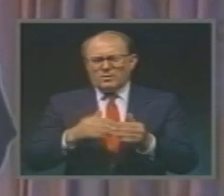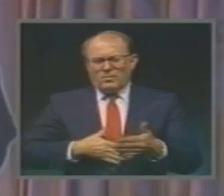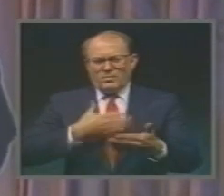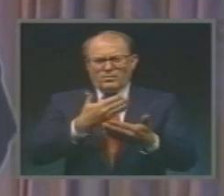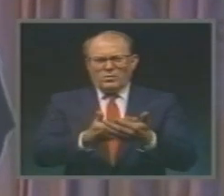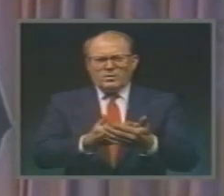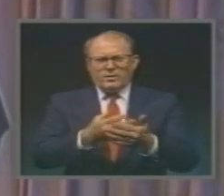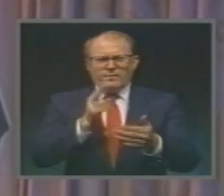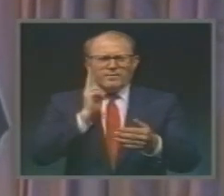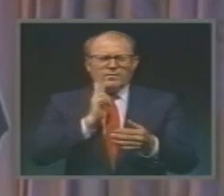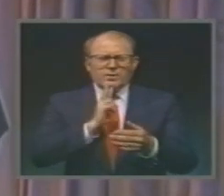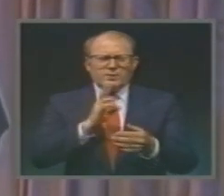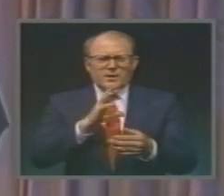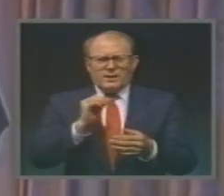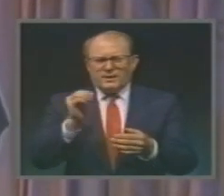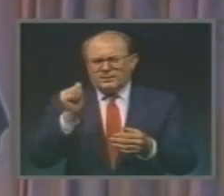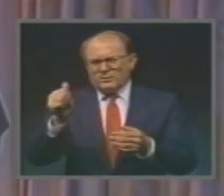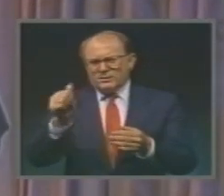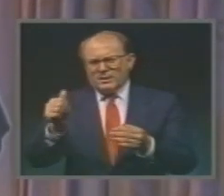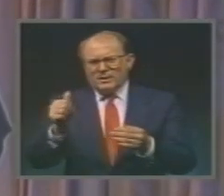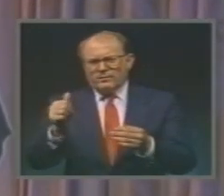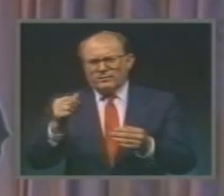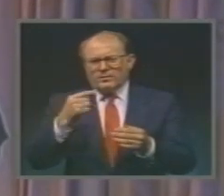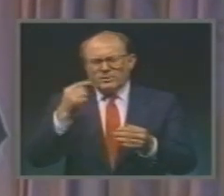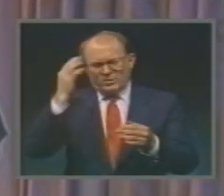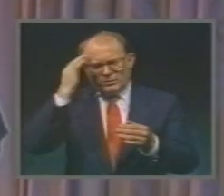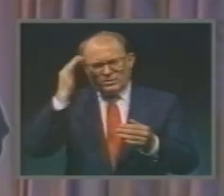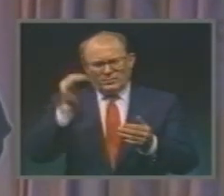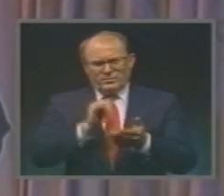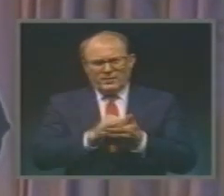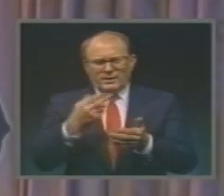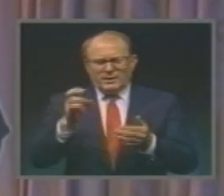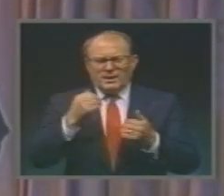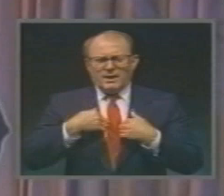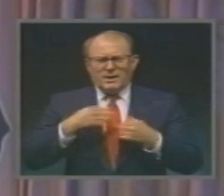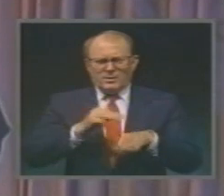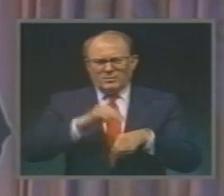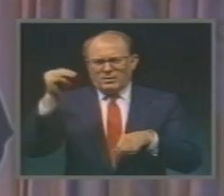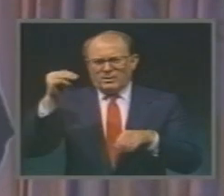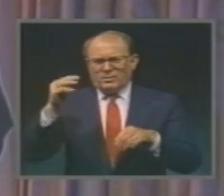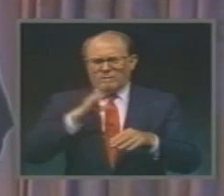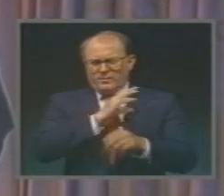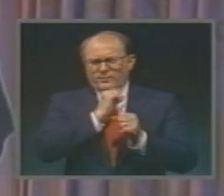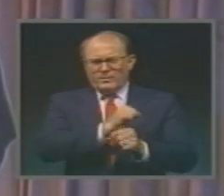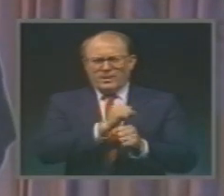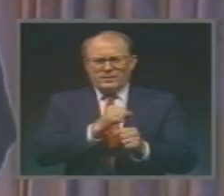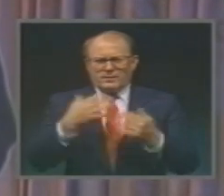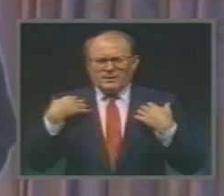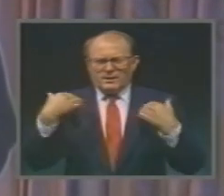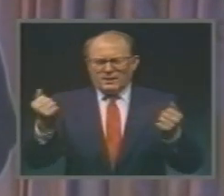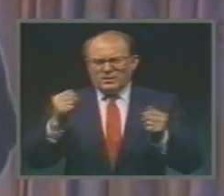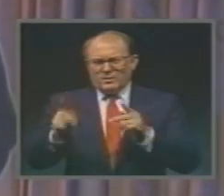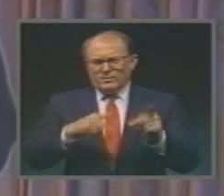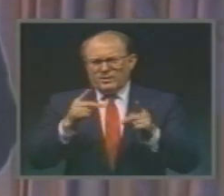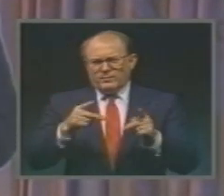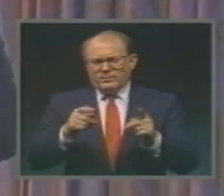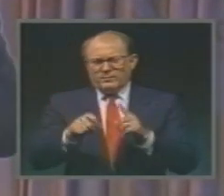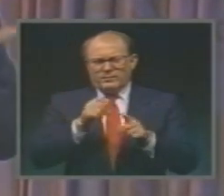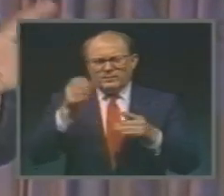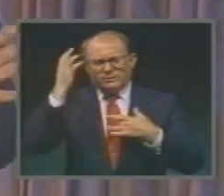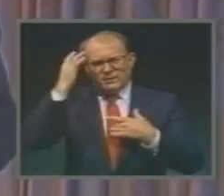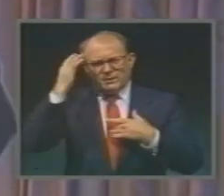virgin. He himself believed that he possessed miraculous powers to heal people of all kinds of illnesses,